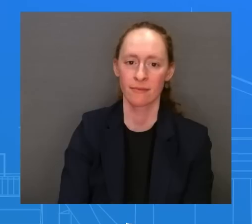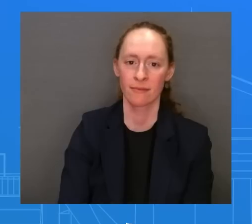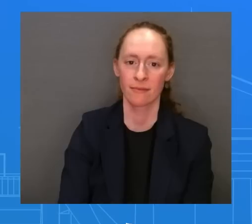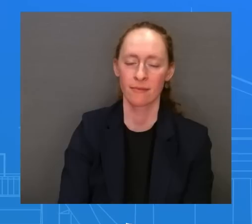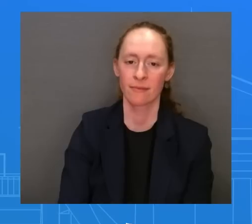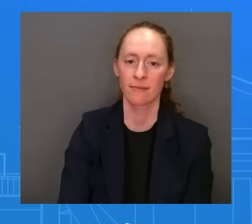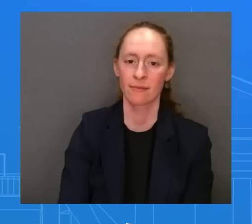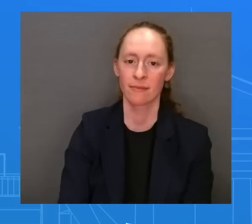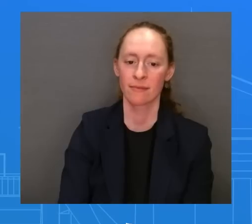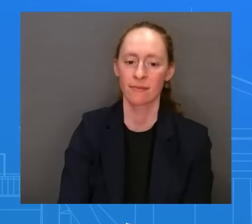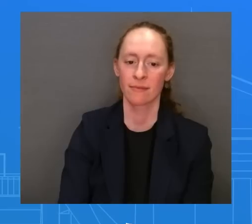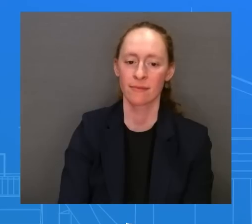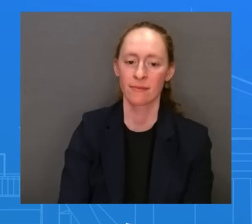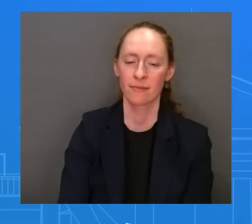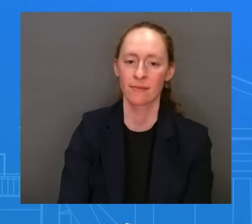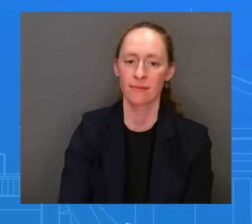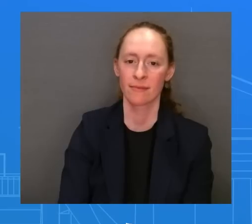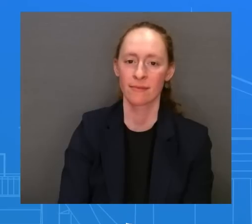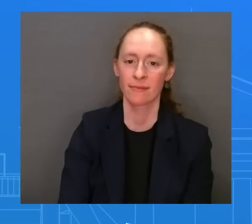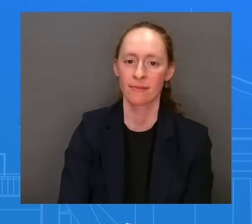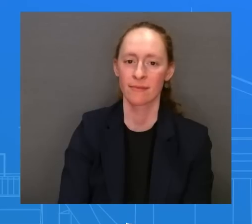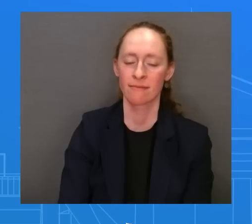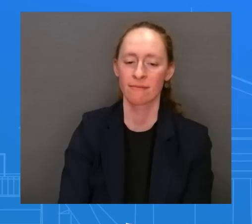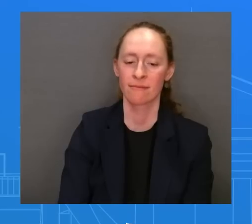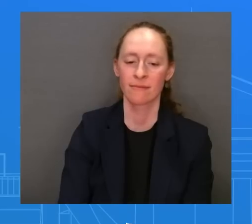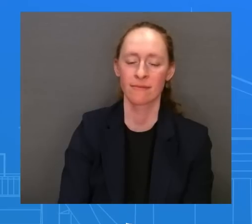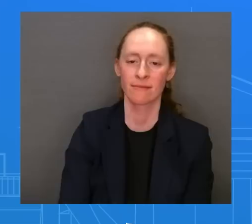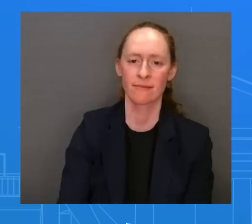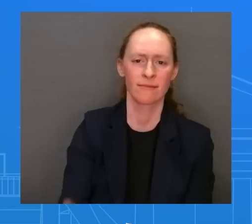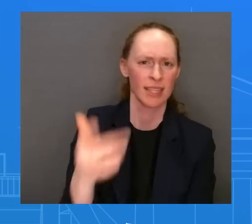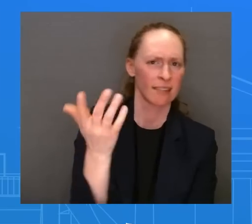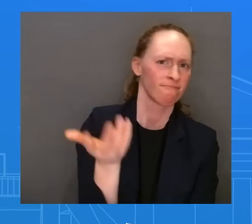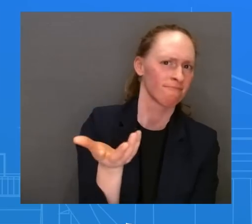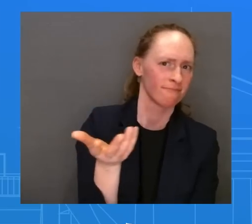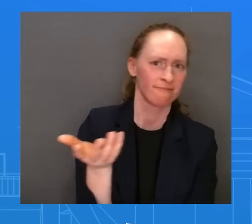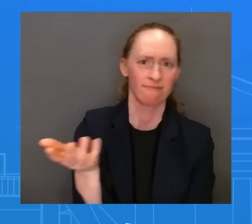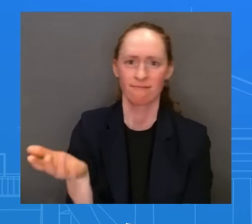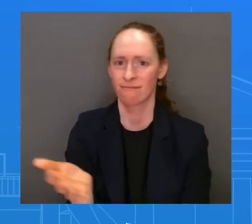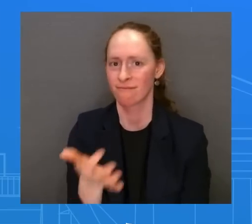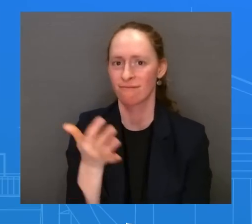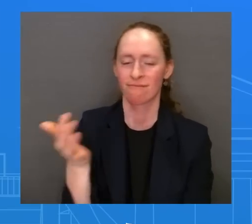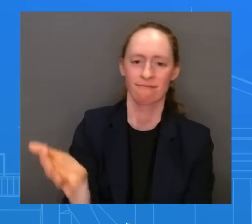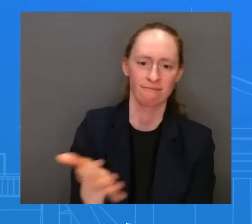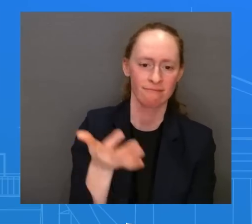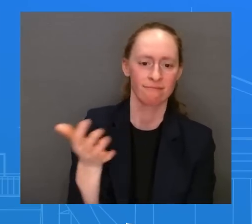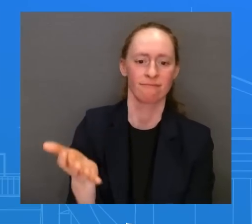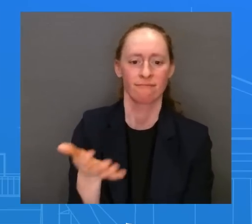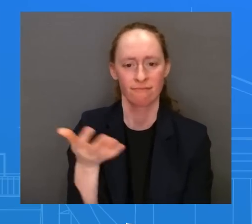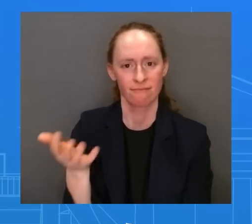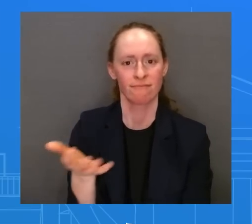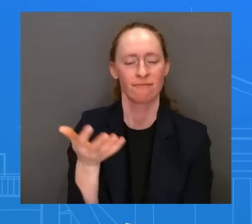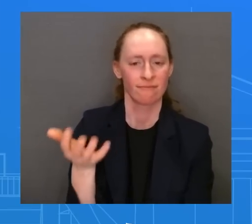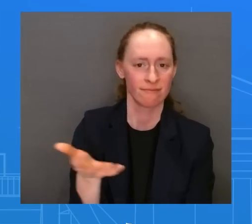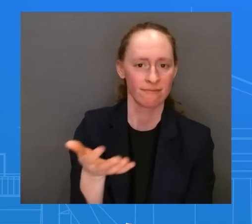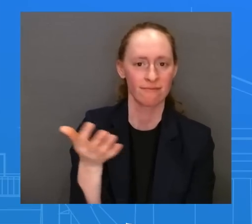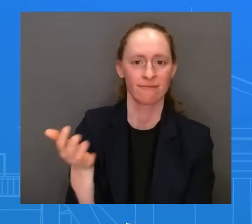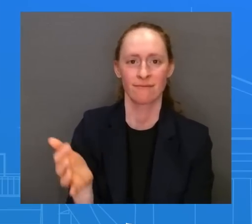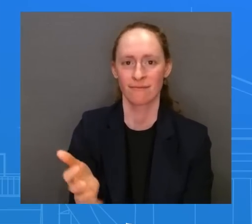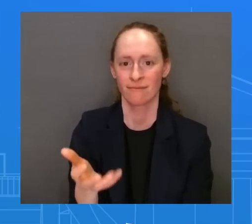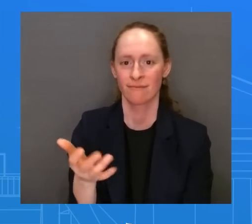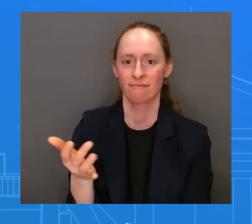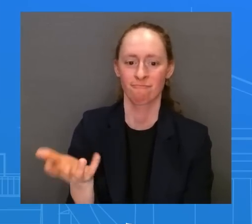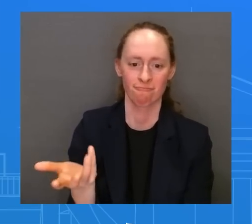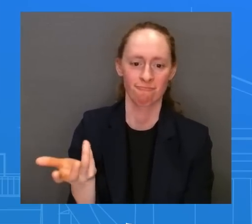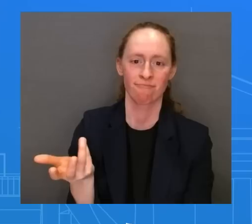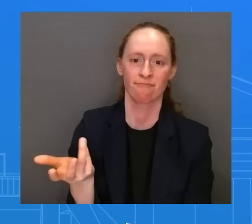and in what context and over what we believe that nothing should be negotiated about Ukraine without